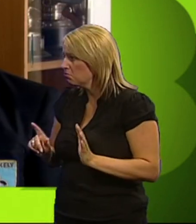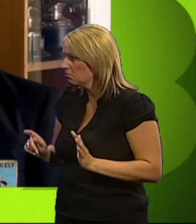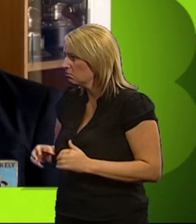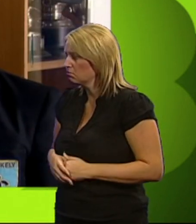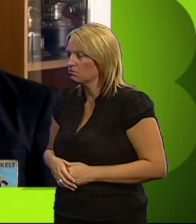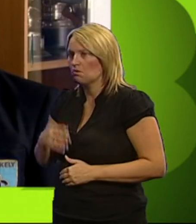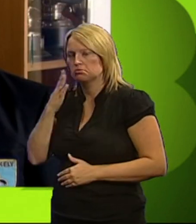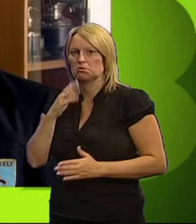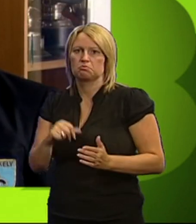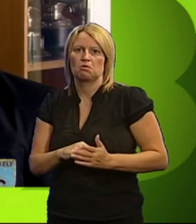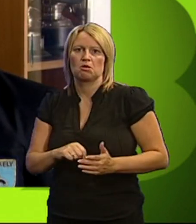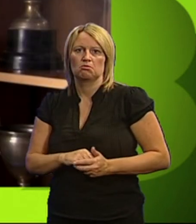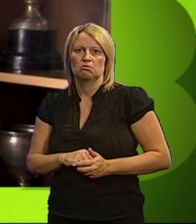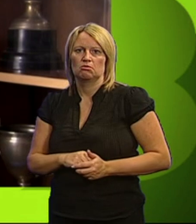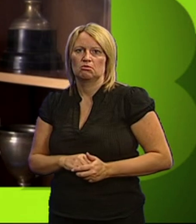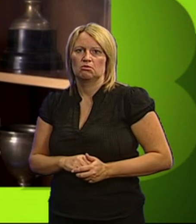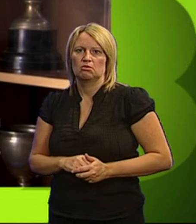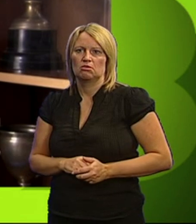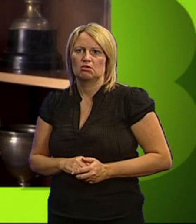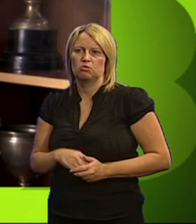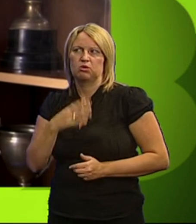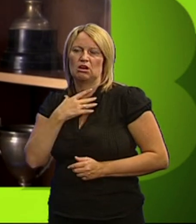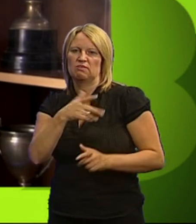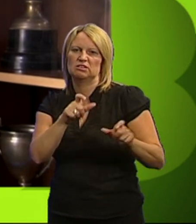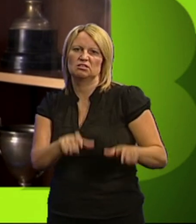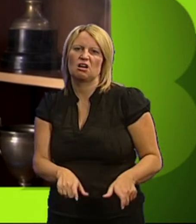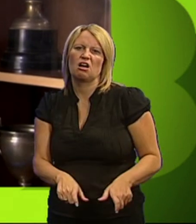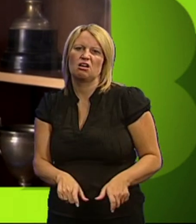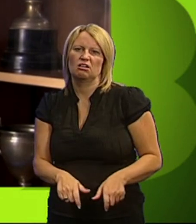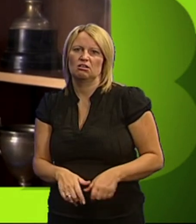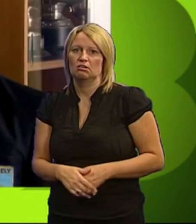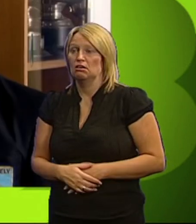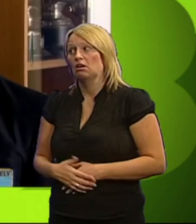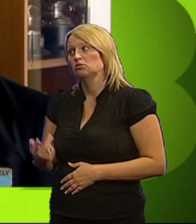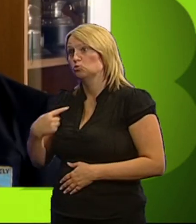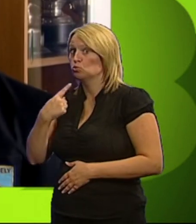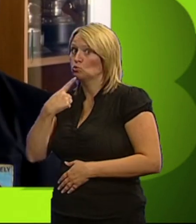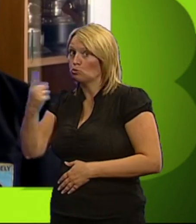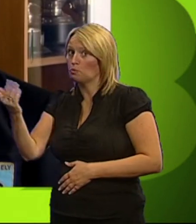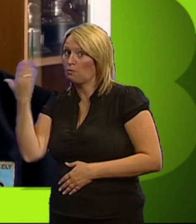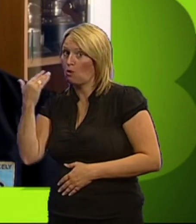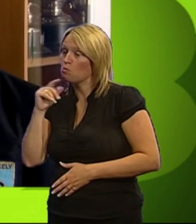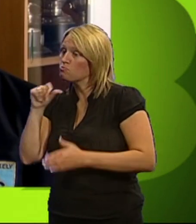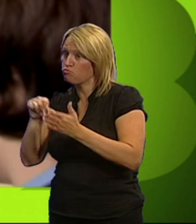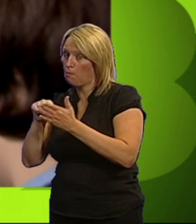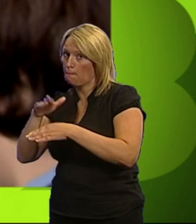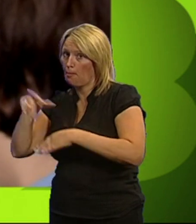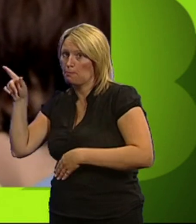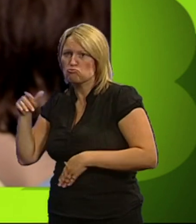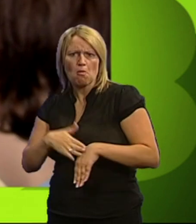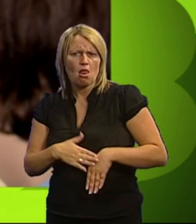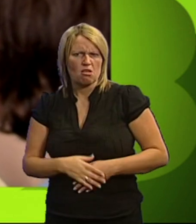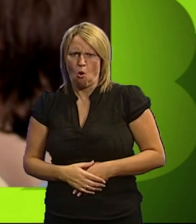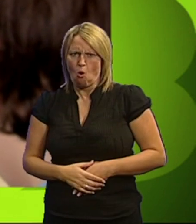then? Mum is the problem. I wish I'd never asked her to stay. Yeah, well, I did try and warn you she might be trouble.